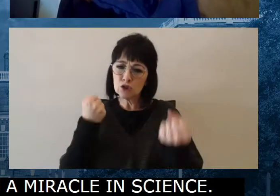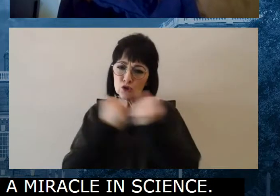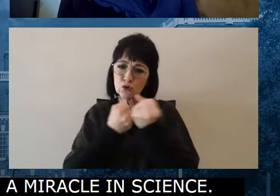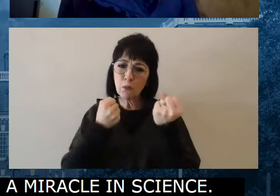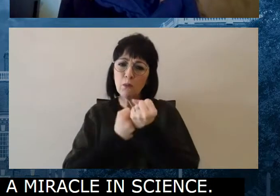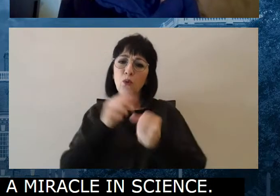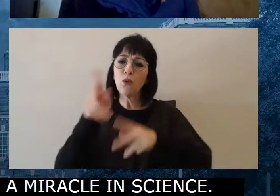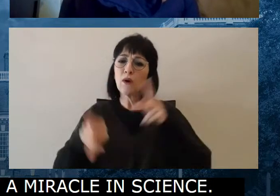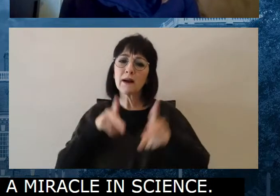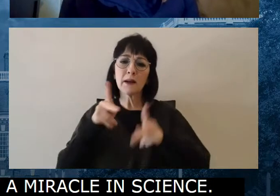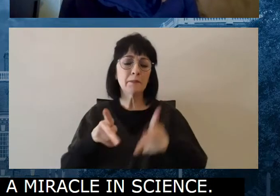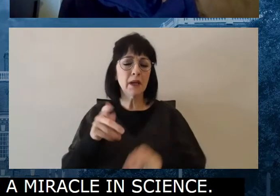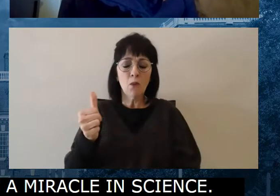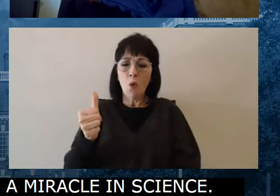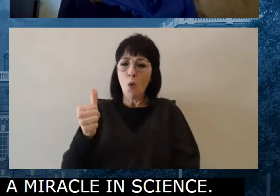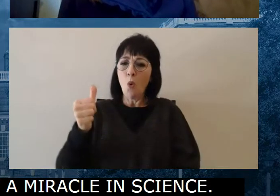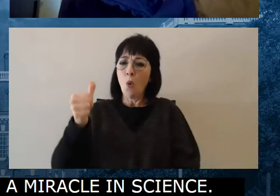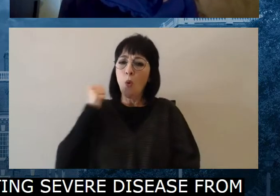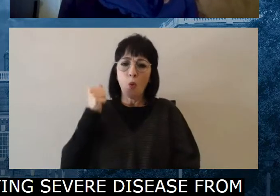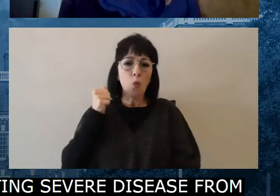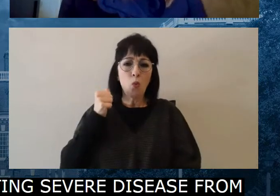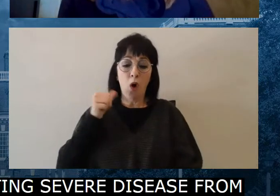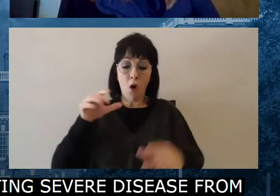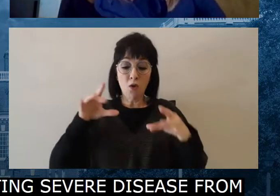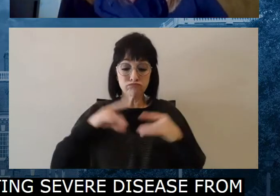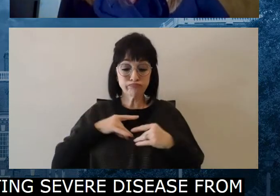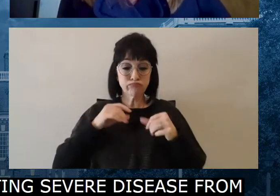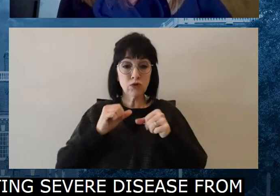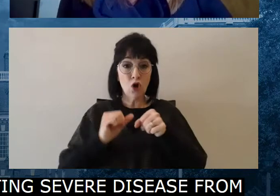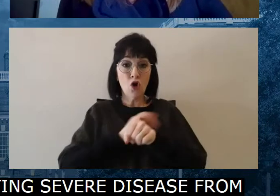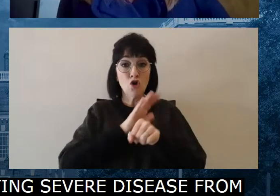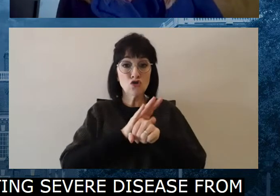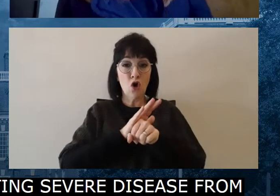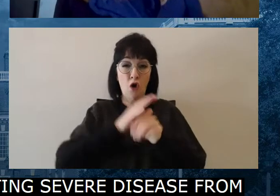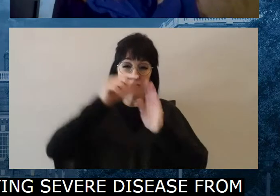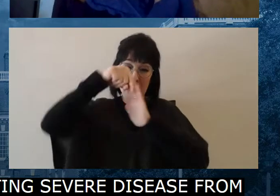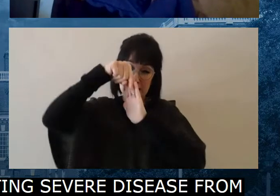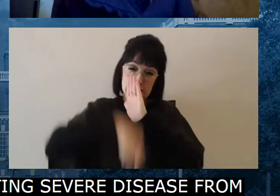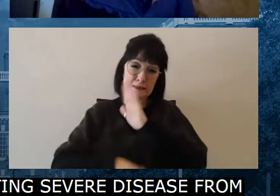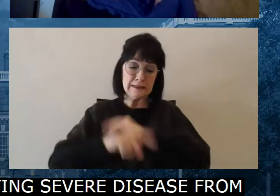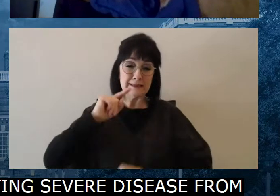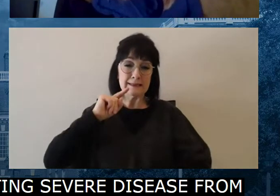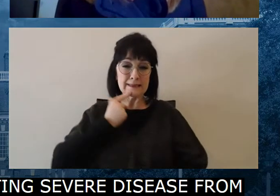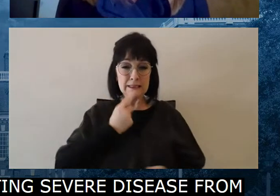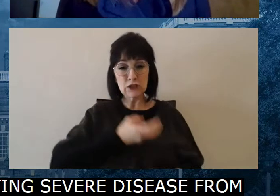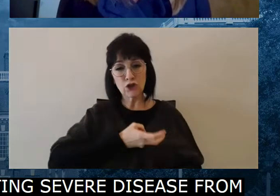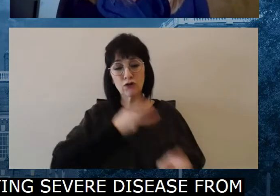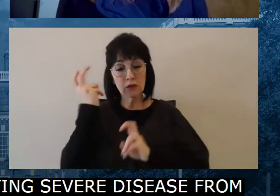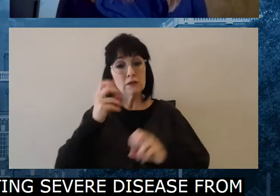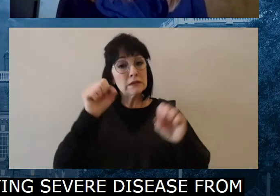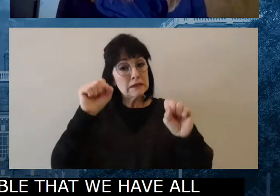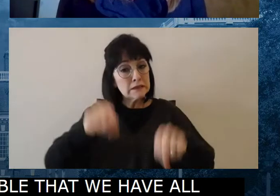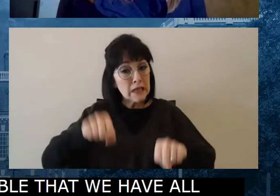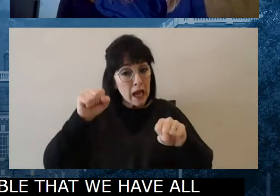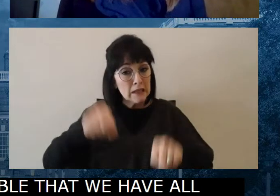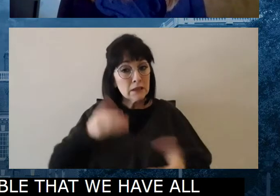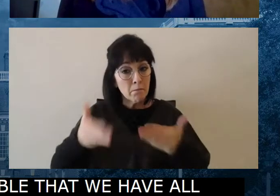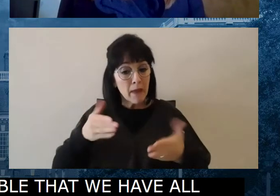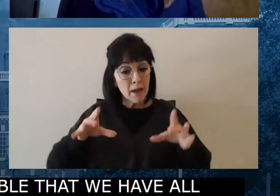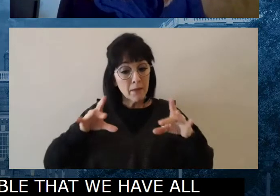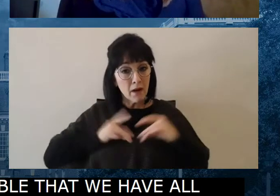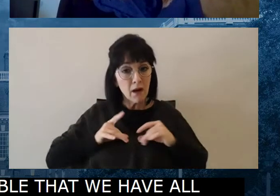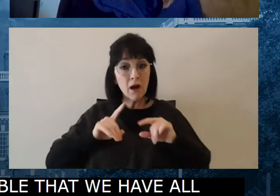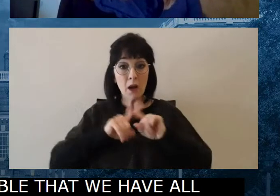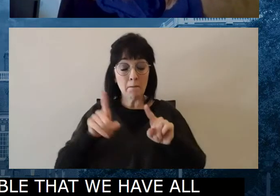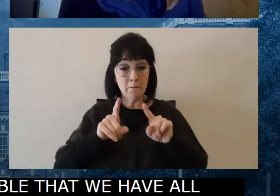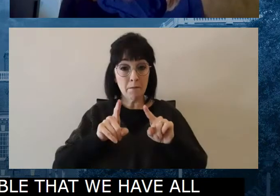So again, it's really remarkable that we have all three of them here now. And I will say that the Johnson & Johnson